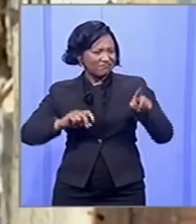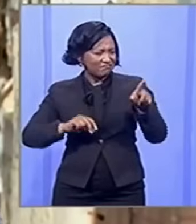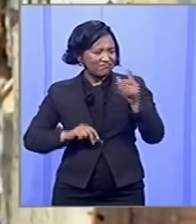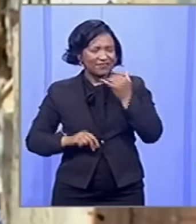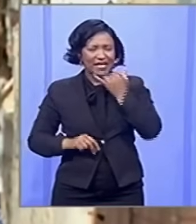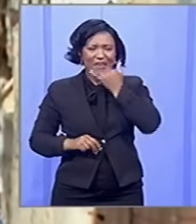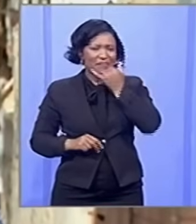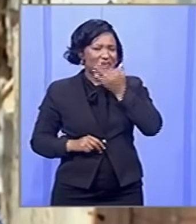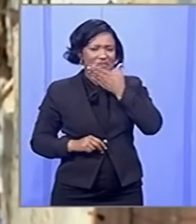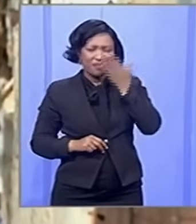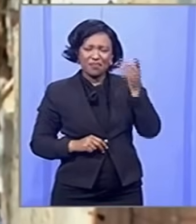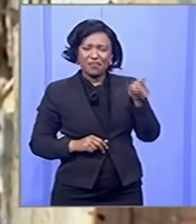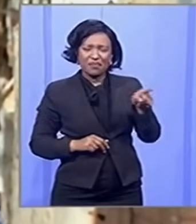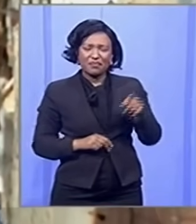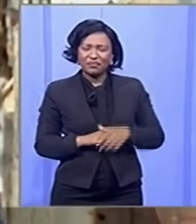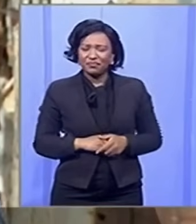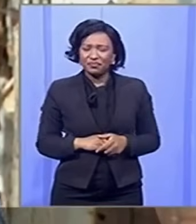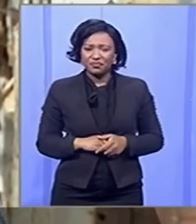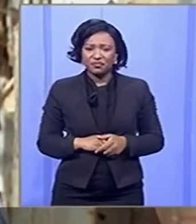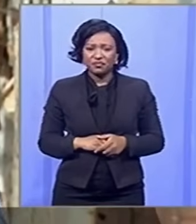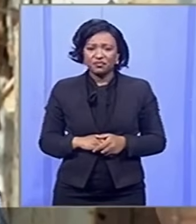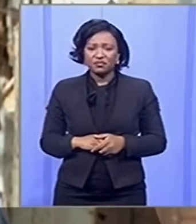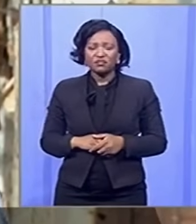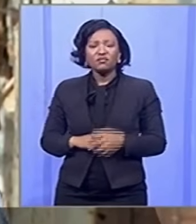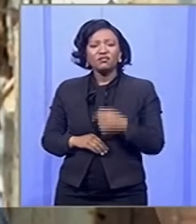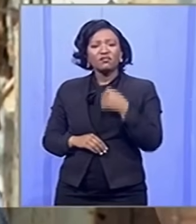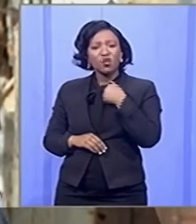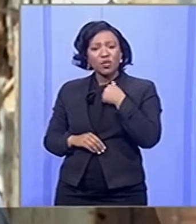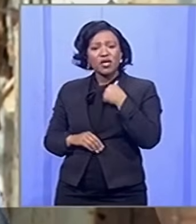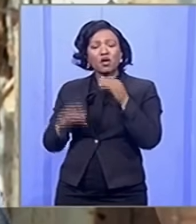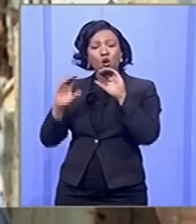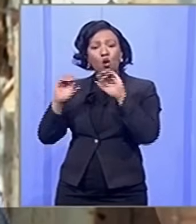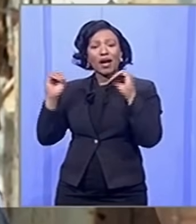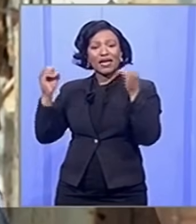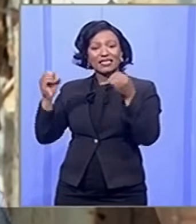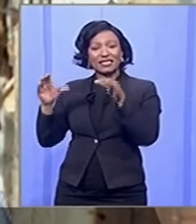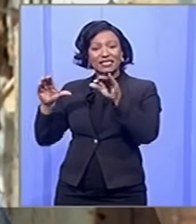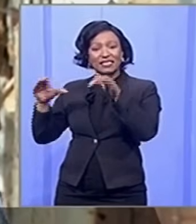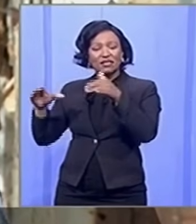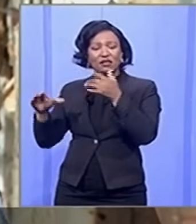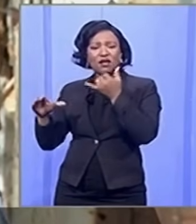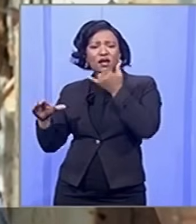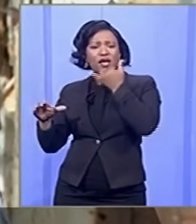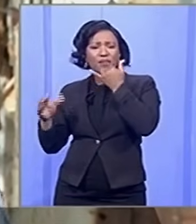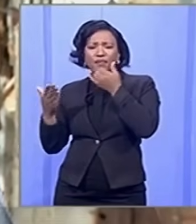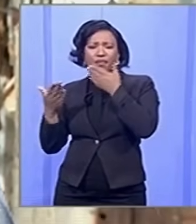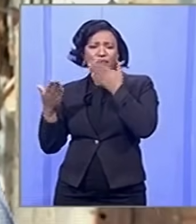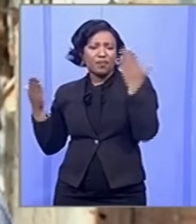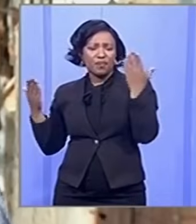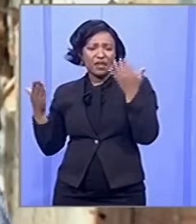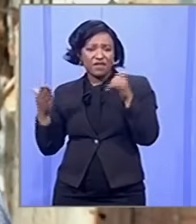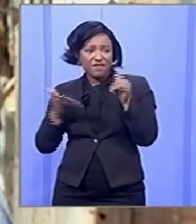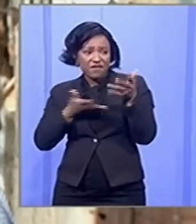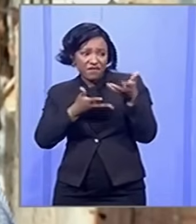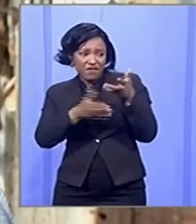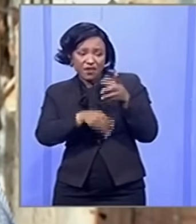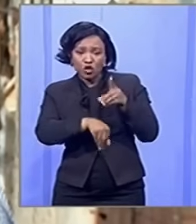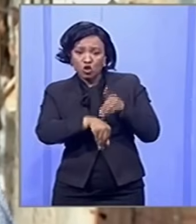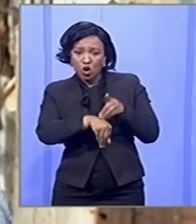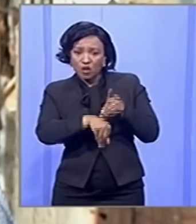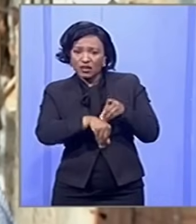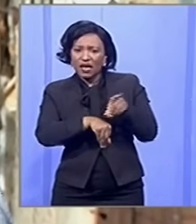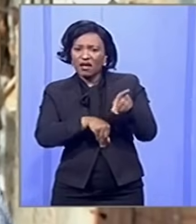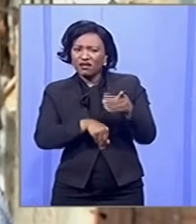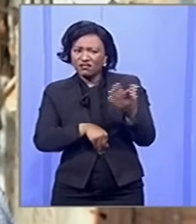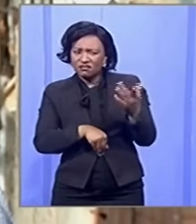civil society, we are not happy. Unfortunately, if we could have been able to speak to the doctor, we would have spoken to the doctor